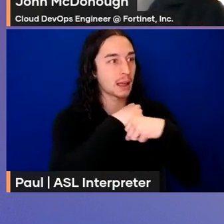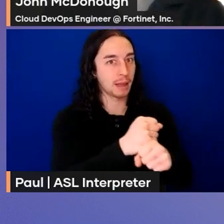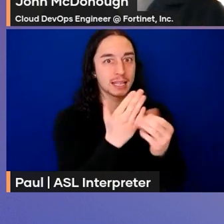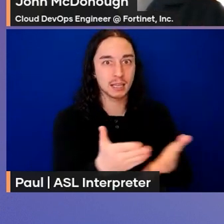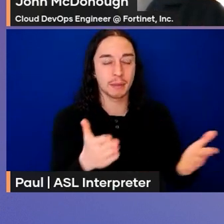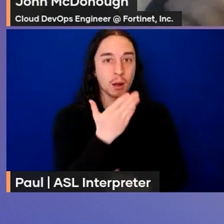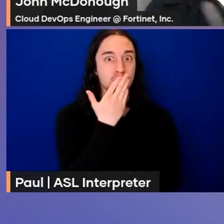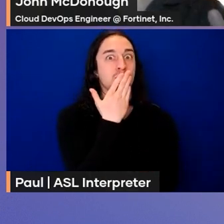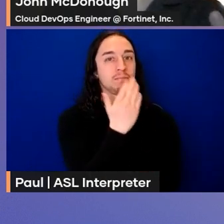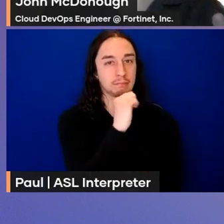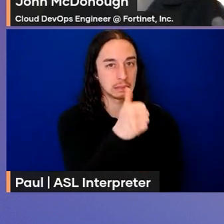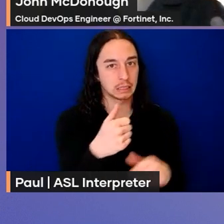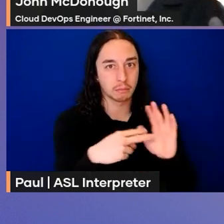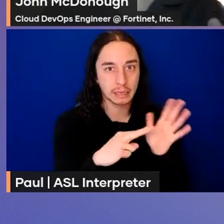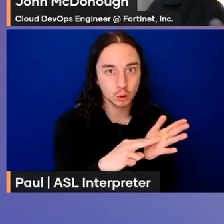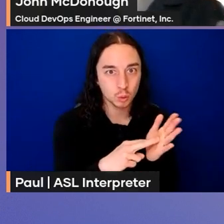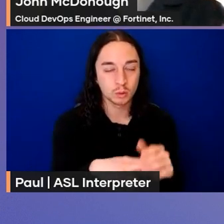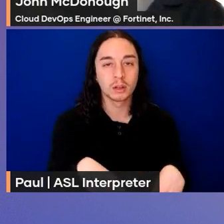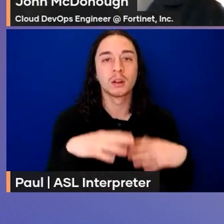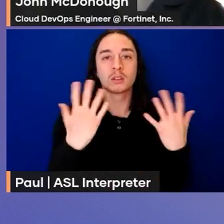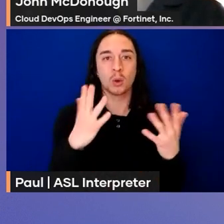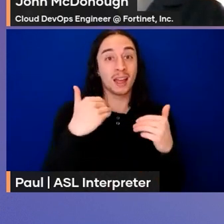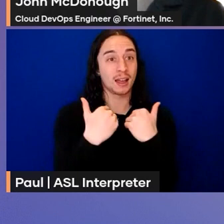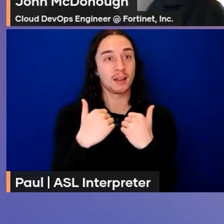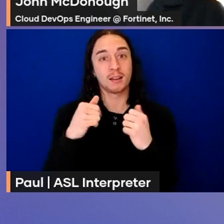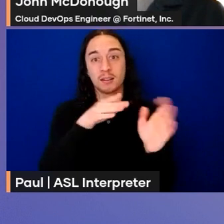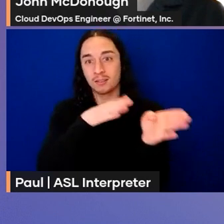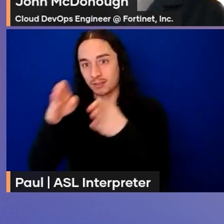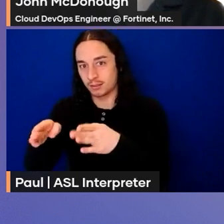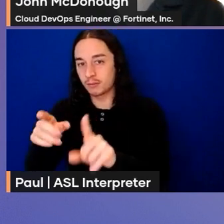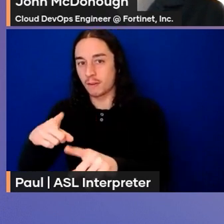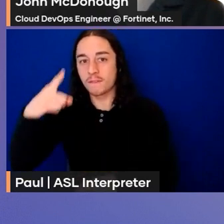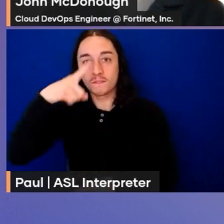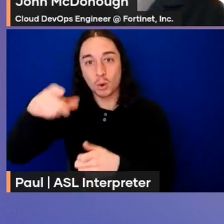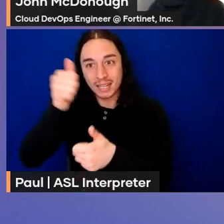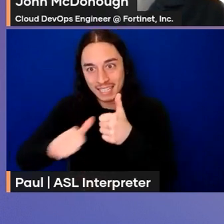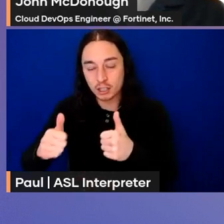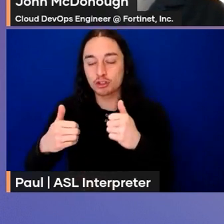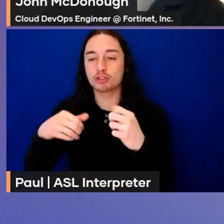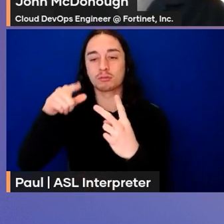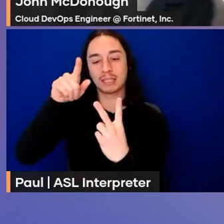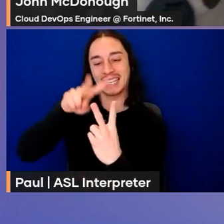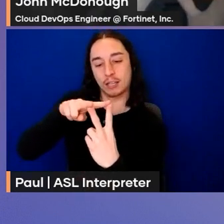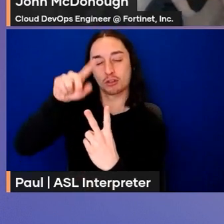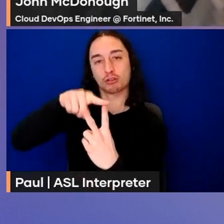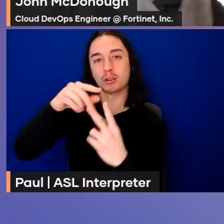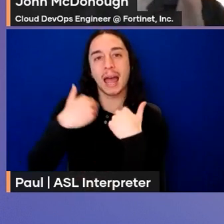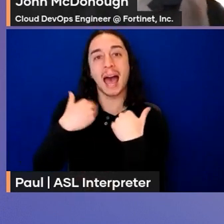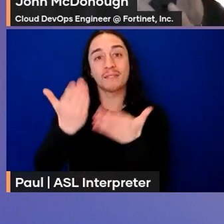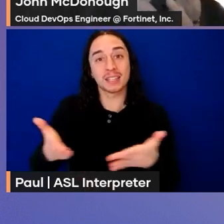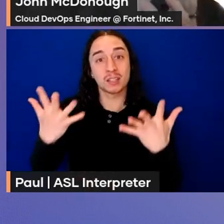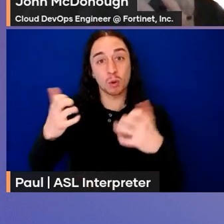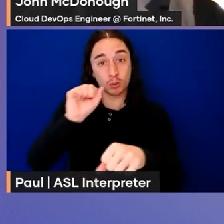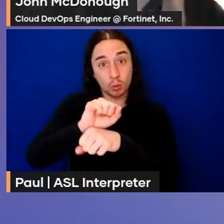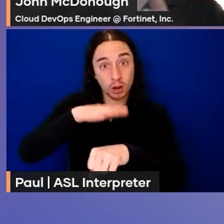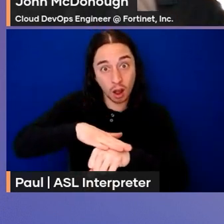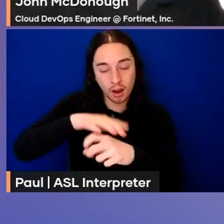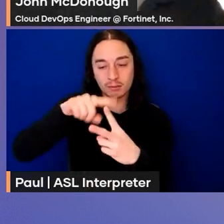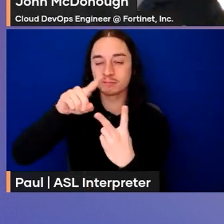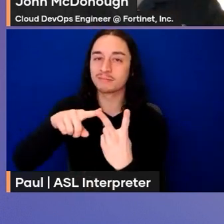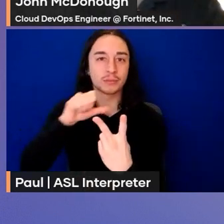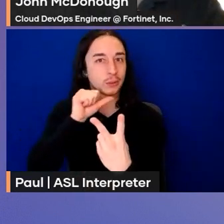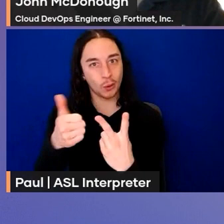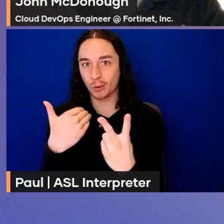this case, I either have things that I want to work on or I don't have things that I want to work on. So in here, I'm doing conditional